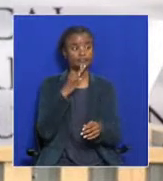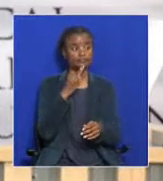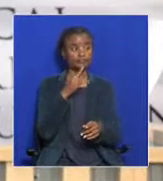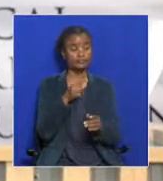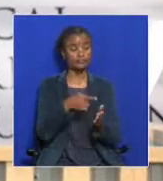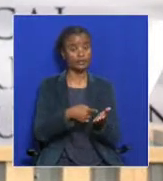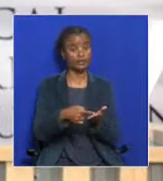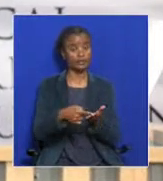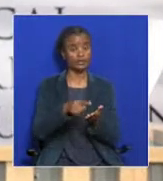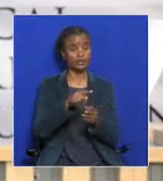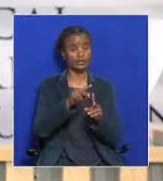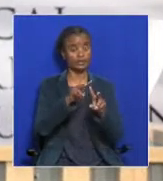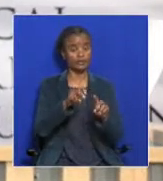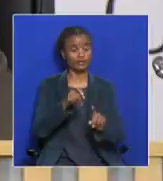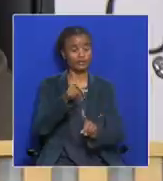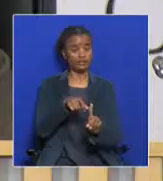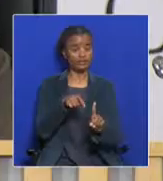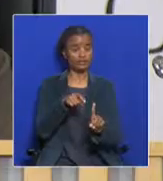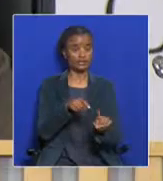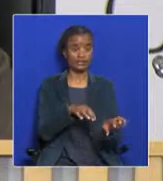investigating officer. It's rather a stretch, Colonel.